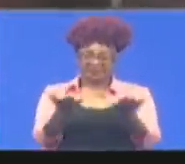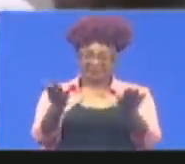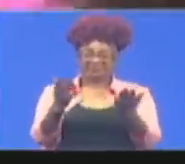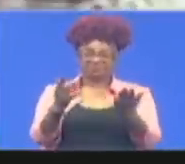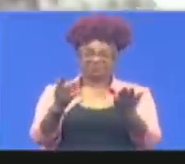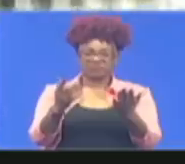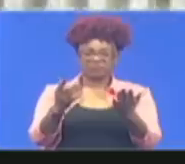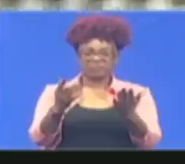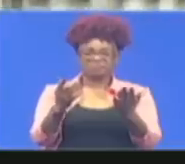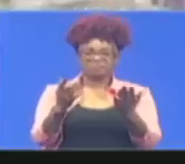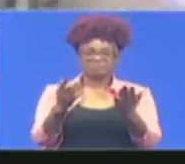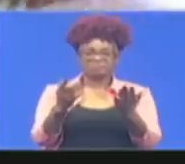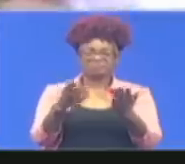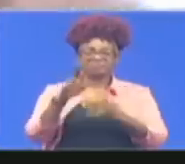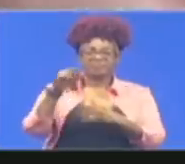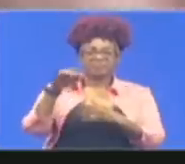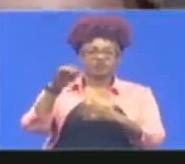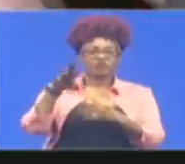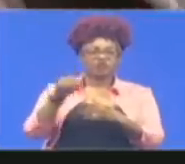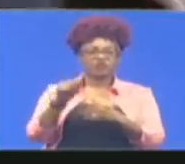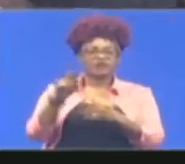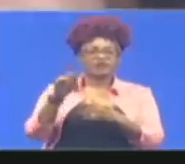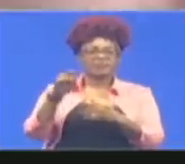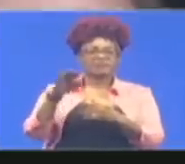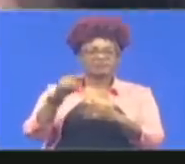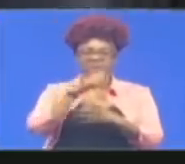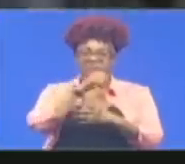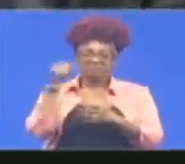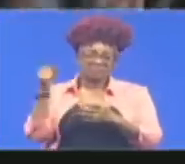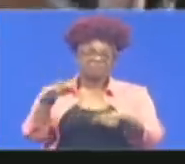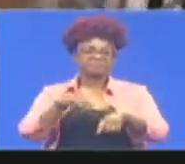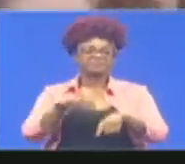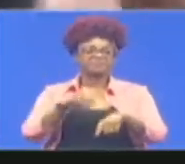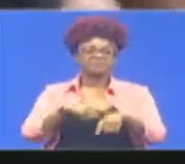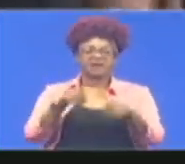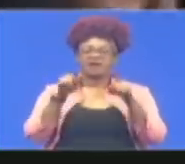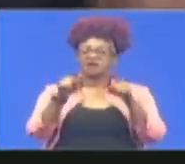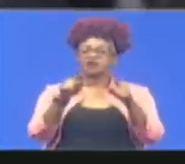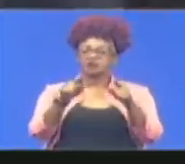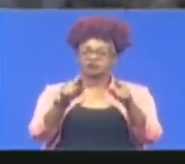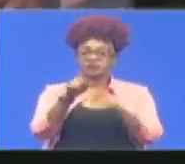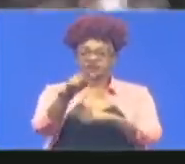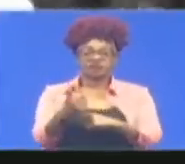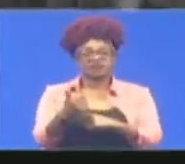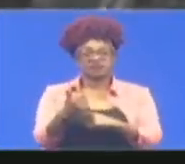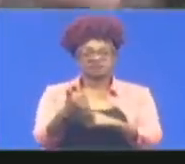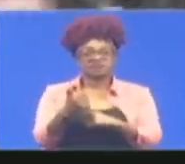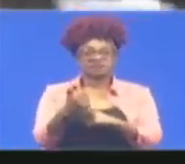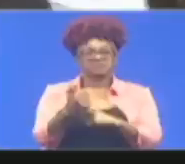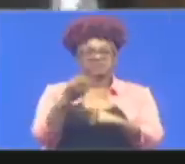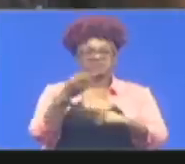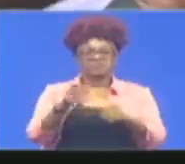egos. Nyoro and Kamanda jostling for the microphone as they pointed accusatory fingers at each other for